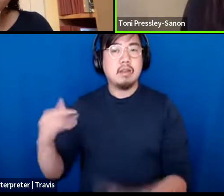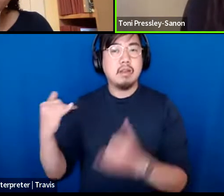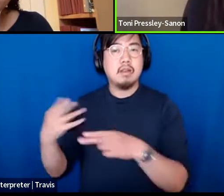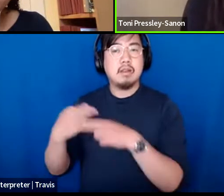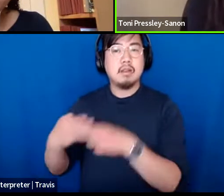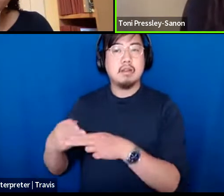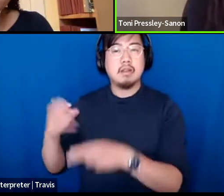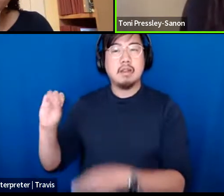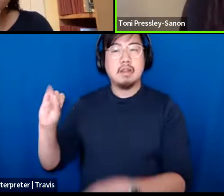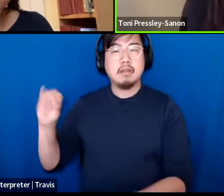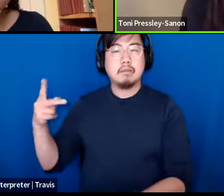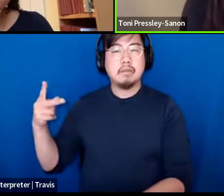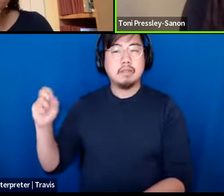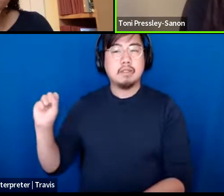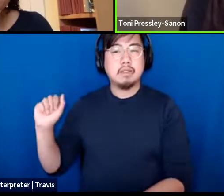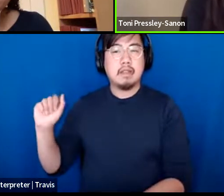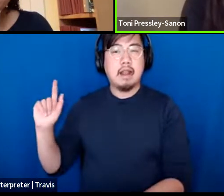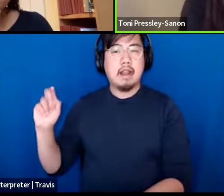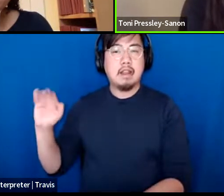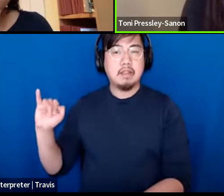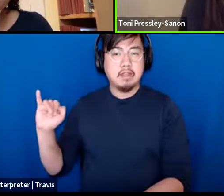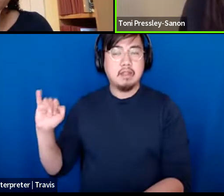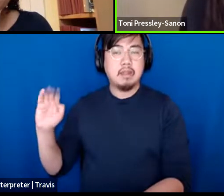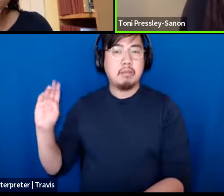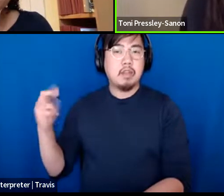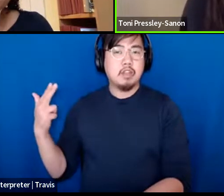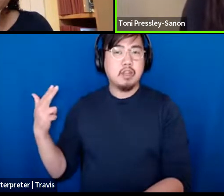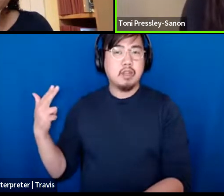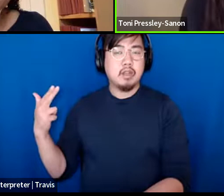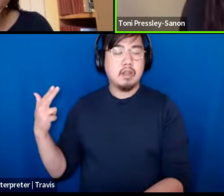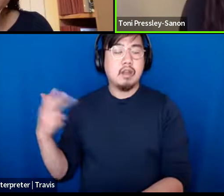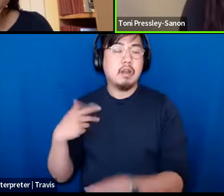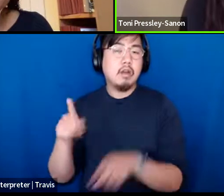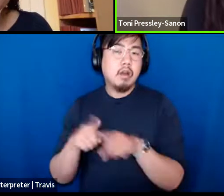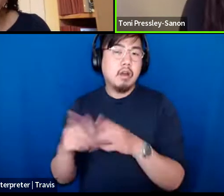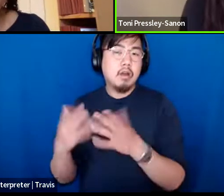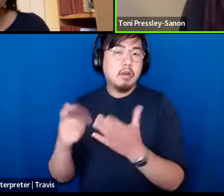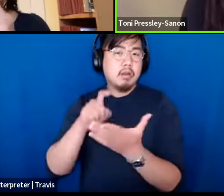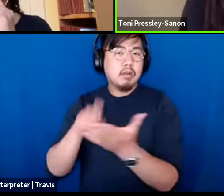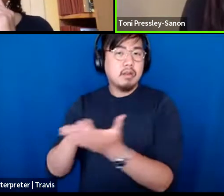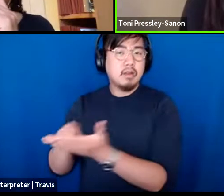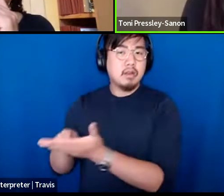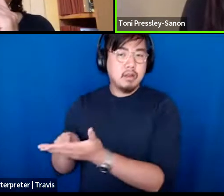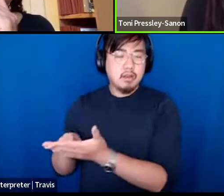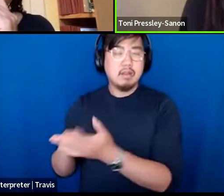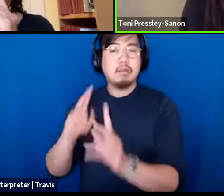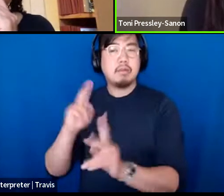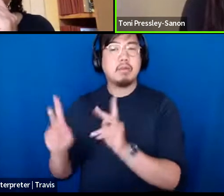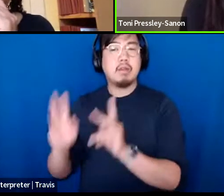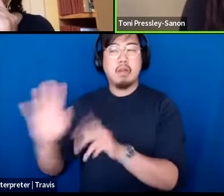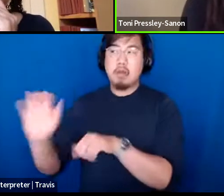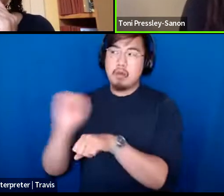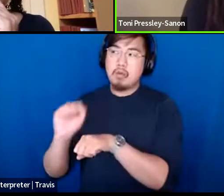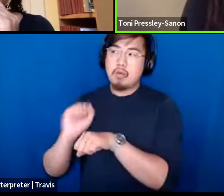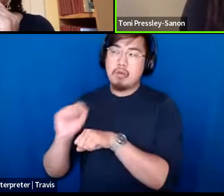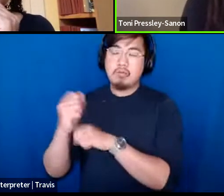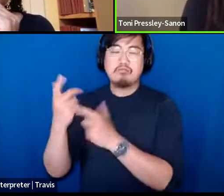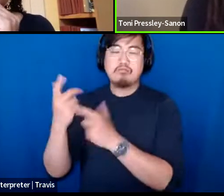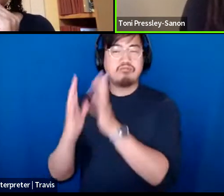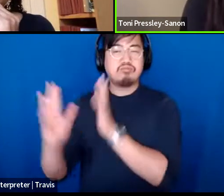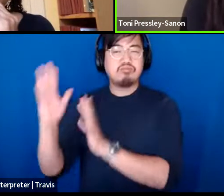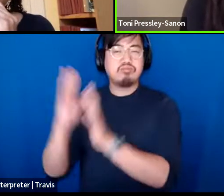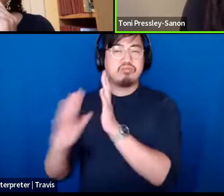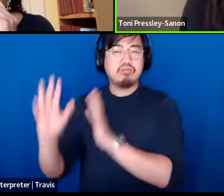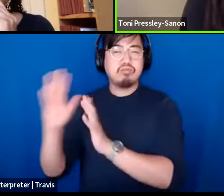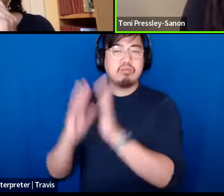Michigan. And I'd like to acknowledge those on whose shoulders I stand, ancestors both known